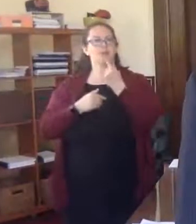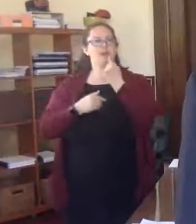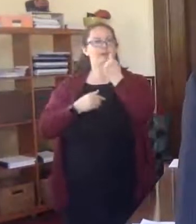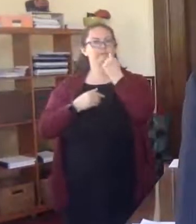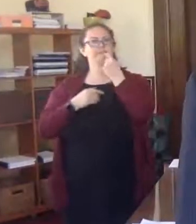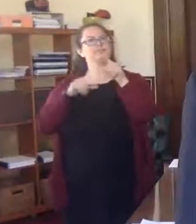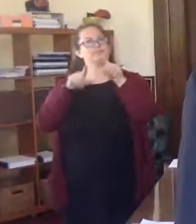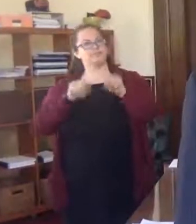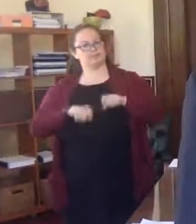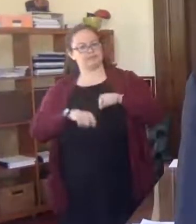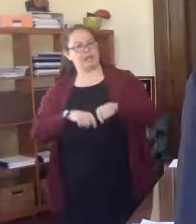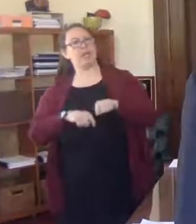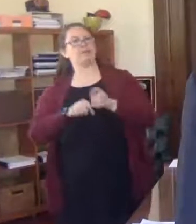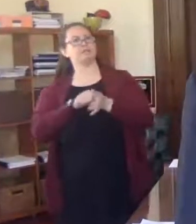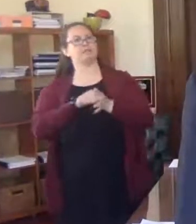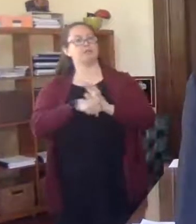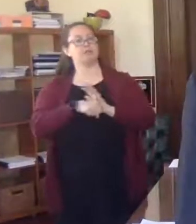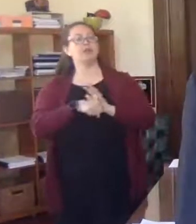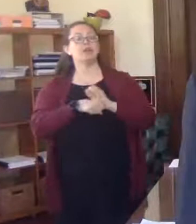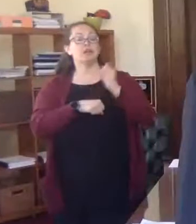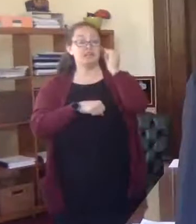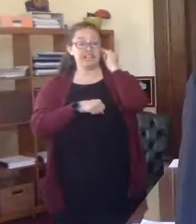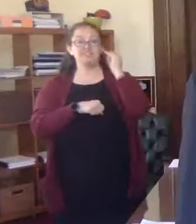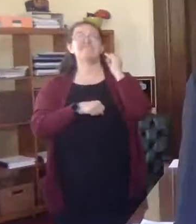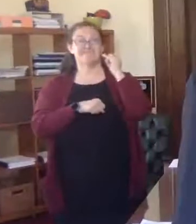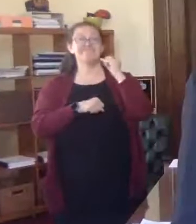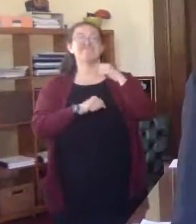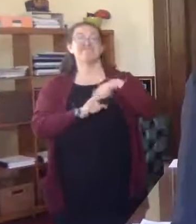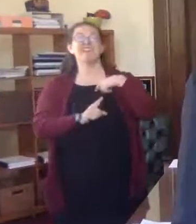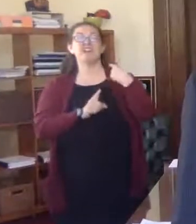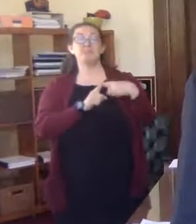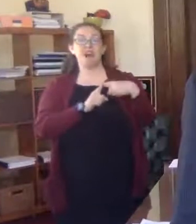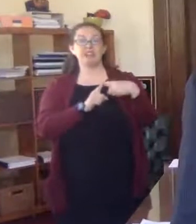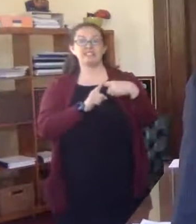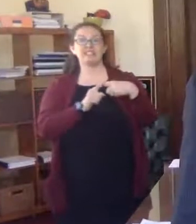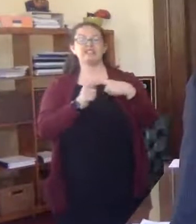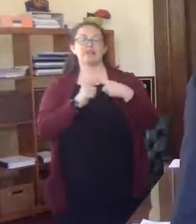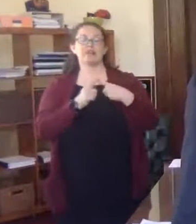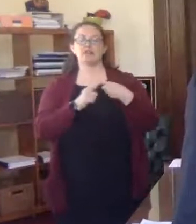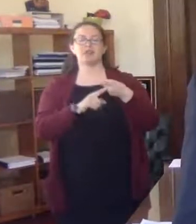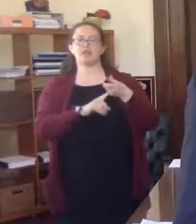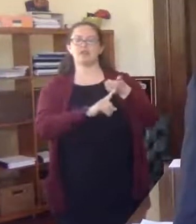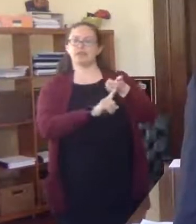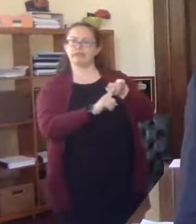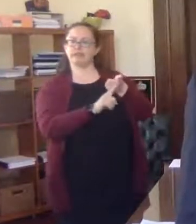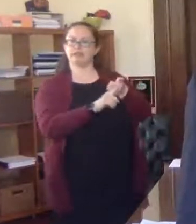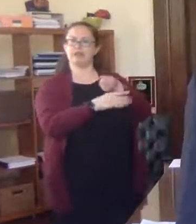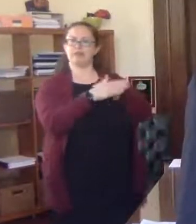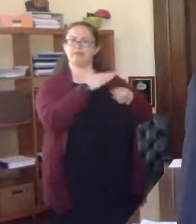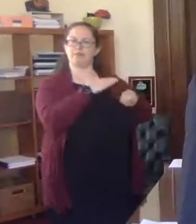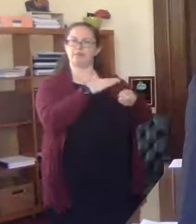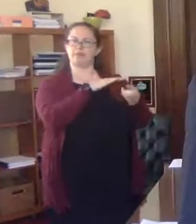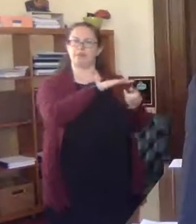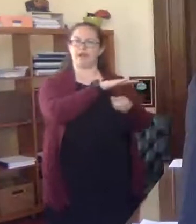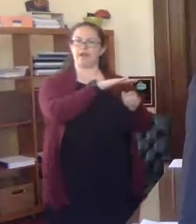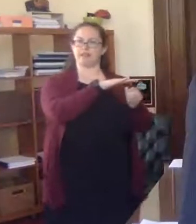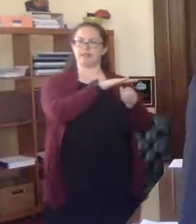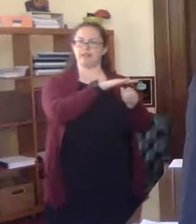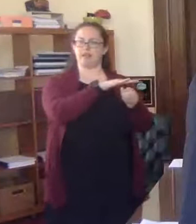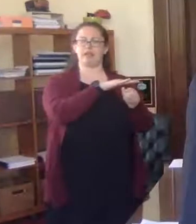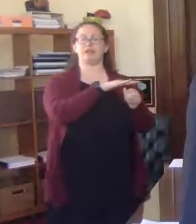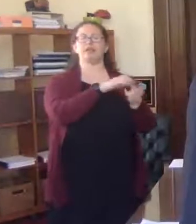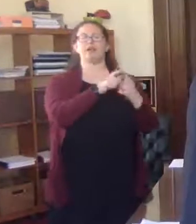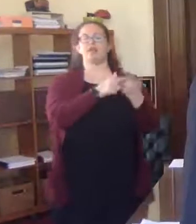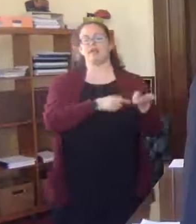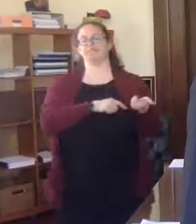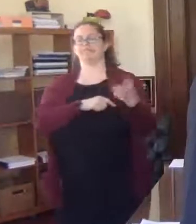for COVID-19. If they test positive, then they are removed from our self-quarantine list and they self-isolate, which means that we know